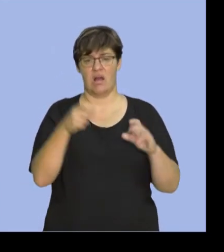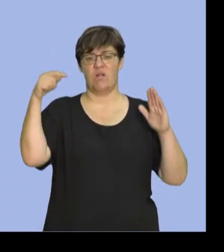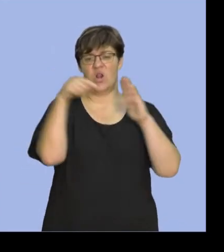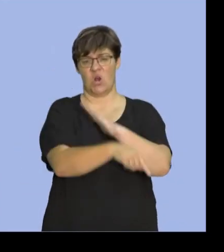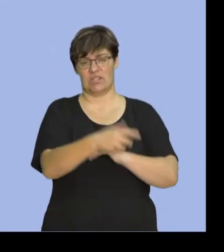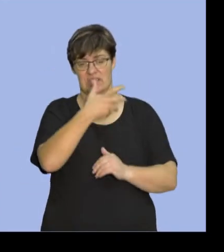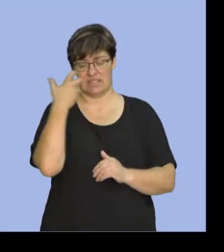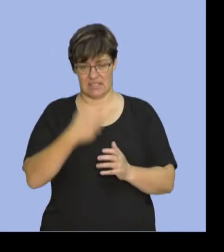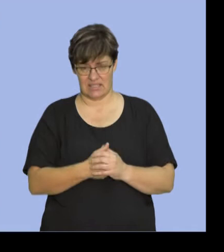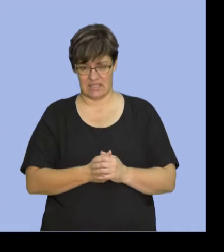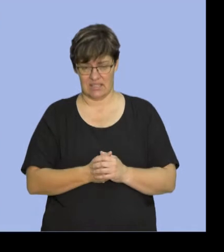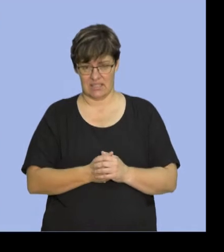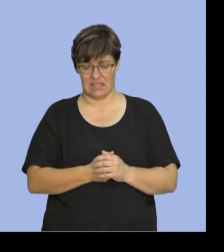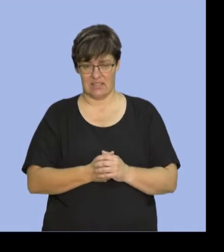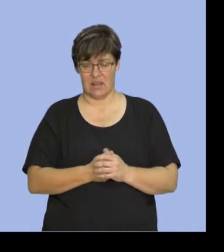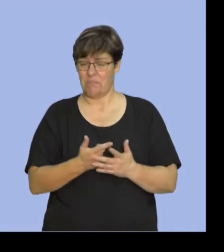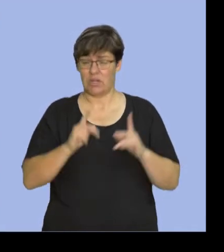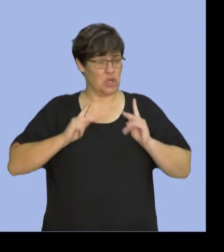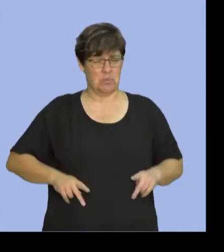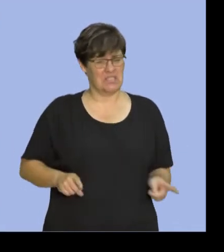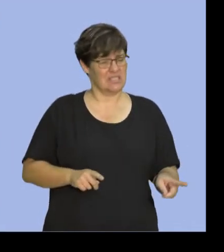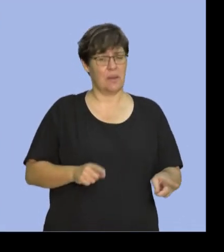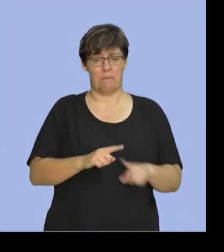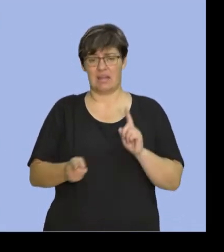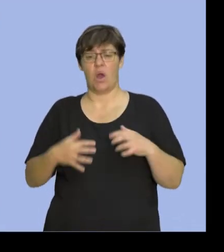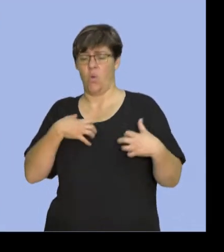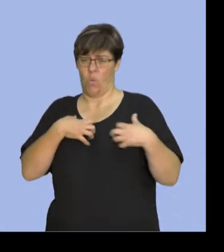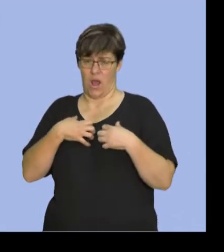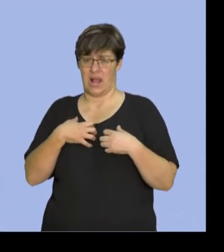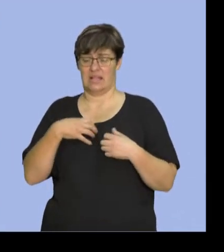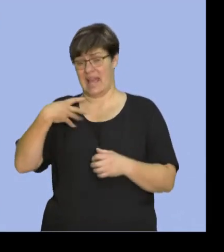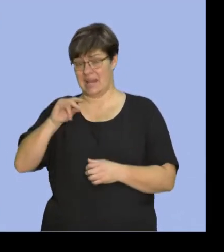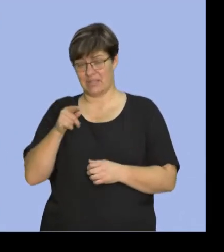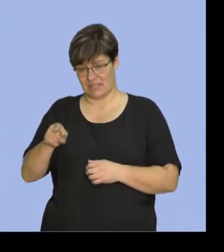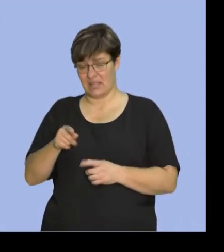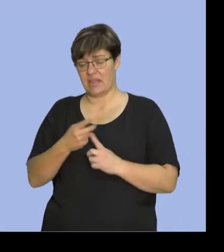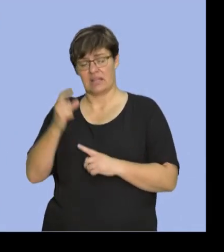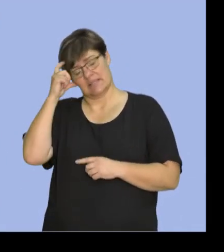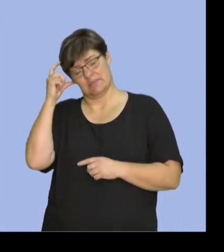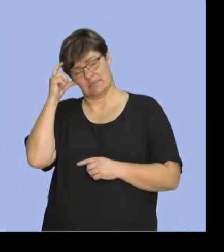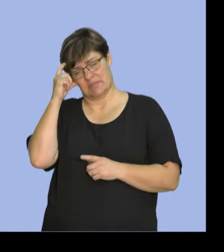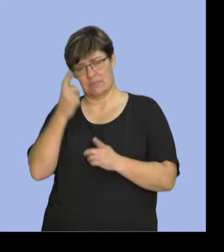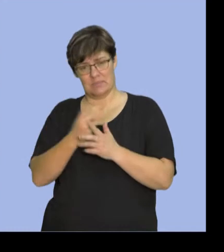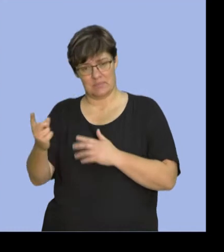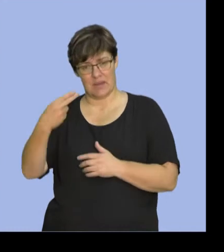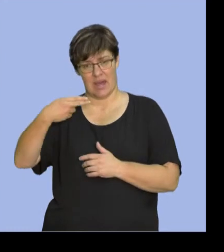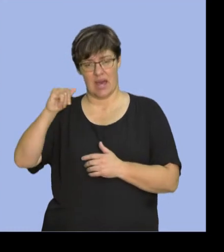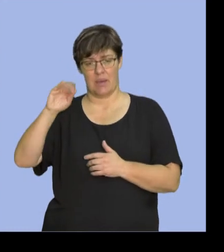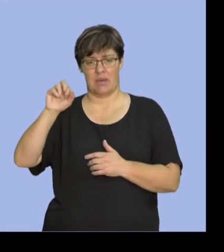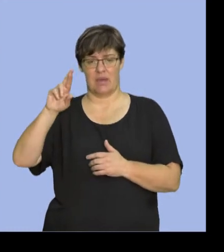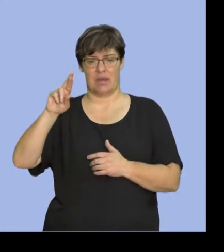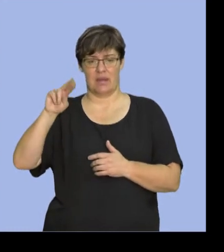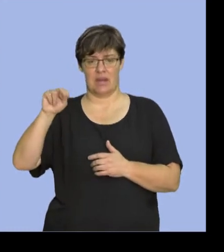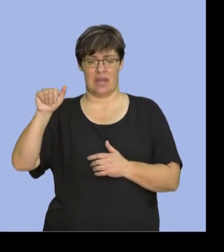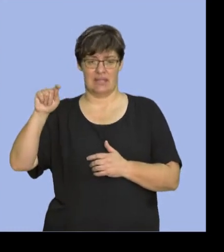Not significant in humans, but we find this in wild animals that hibernate. You'll find that they produce a lot of fat or